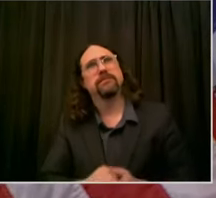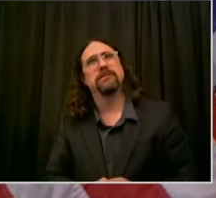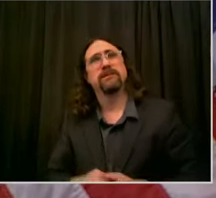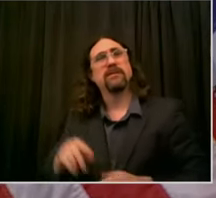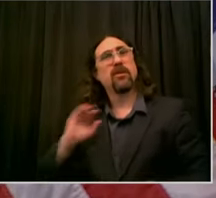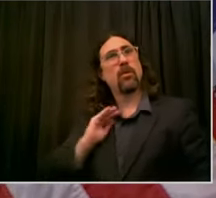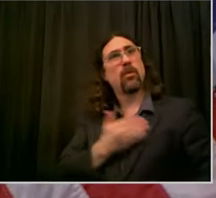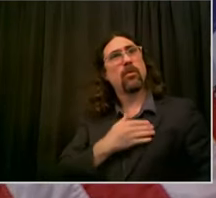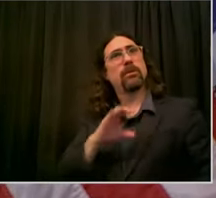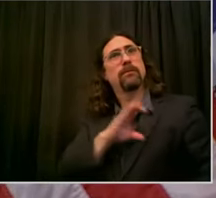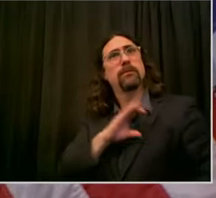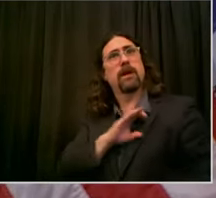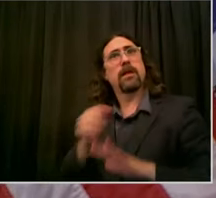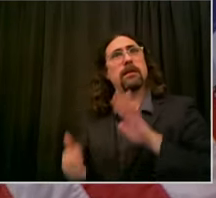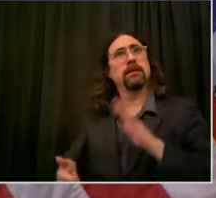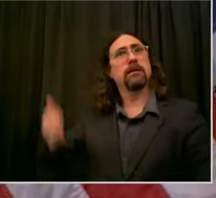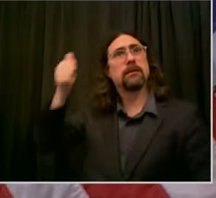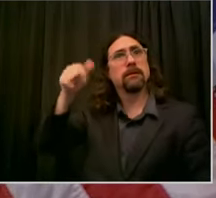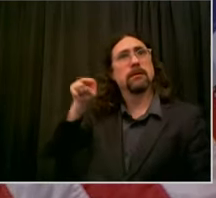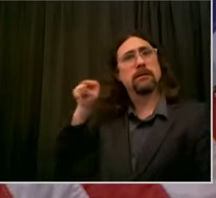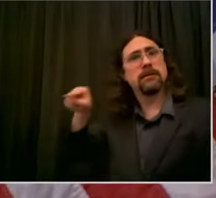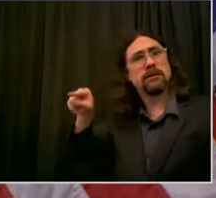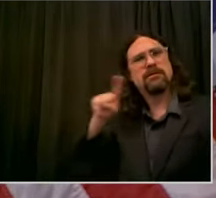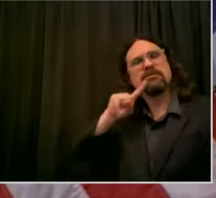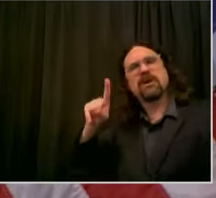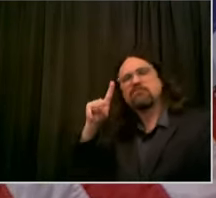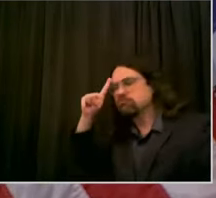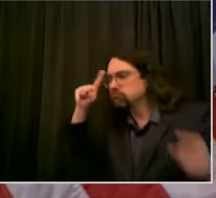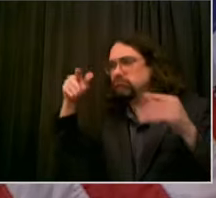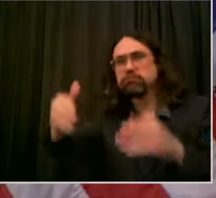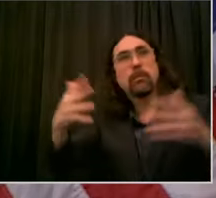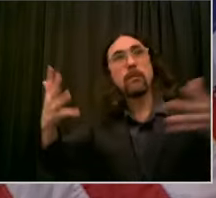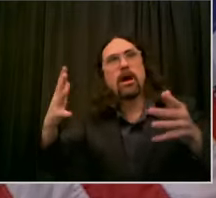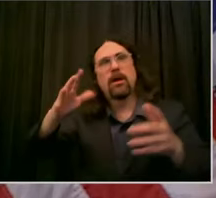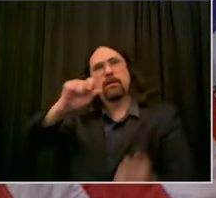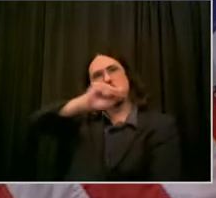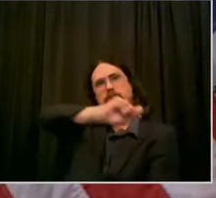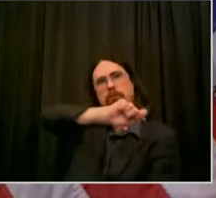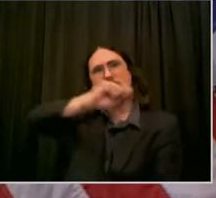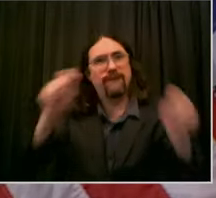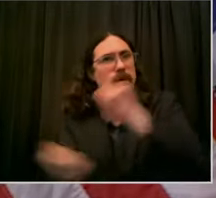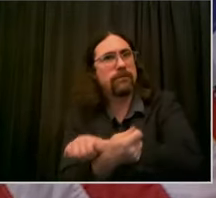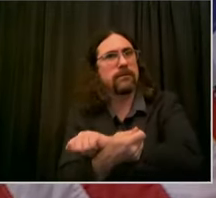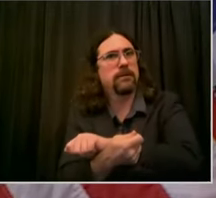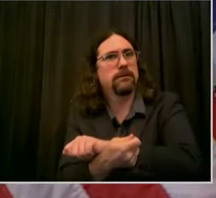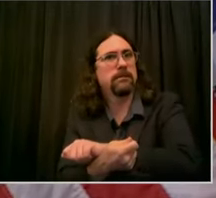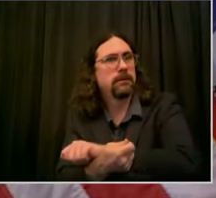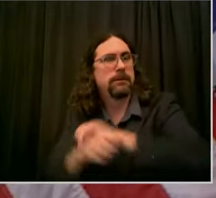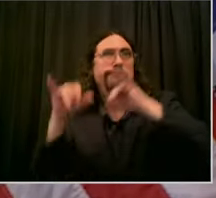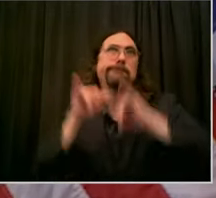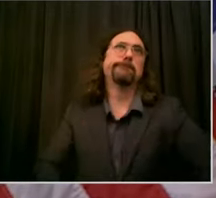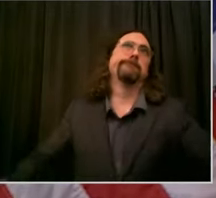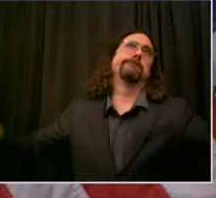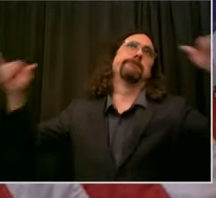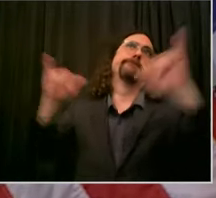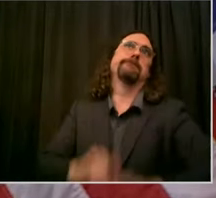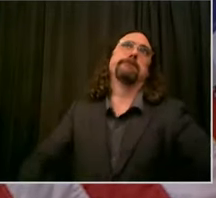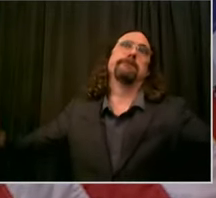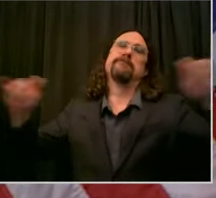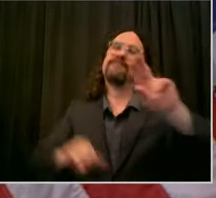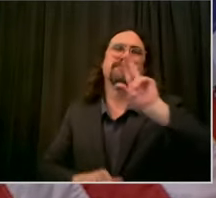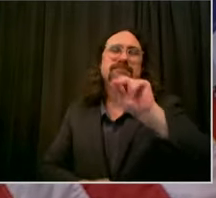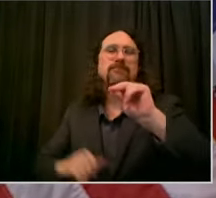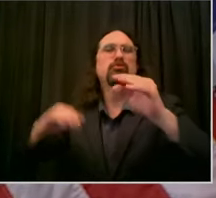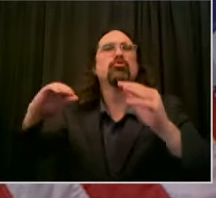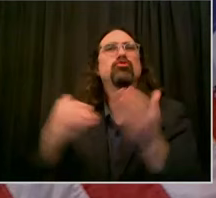because I talk to all of these guys all the time and have when they were in their service of this city. These are individuals who devoted